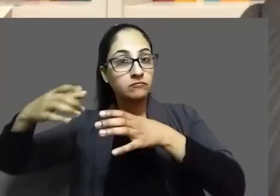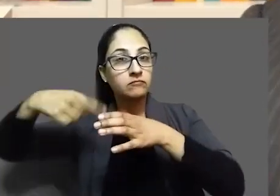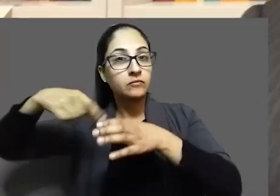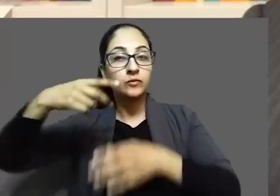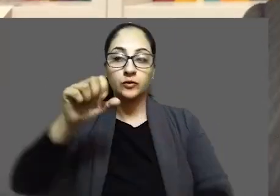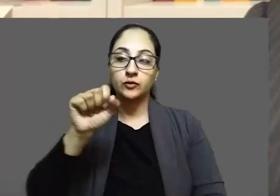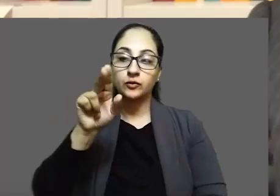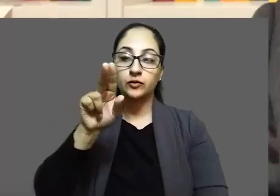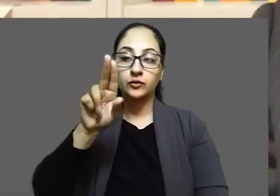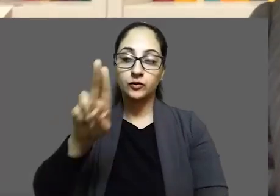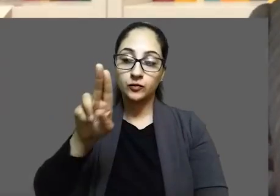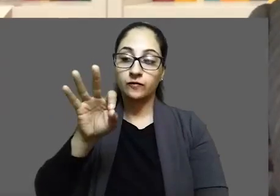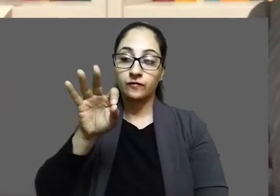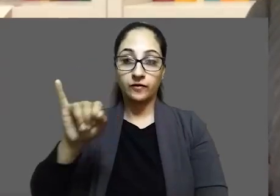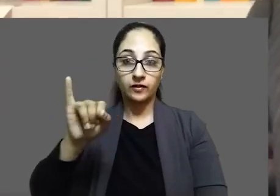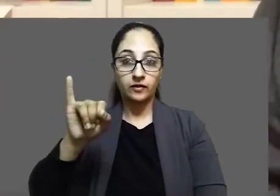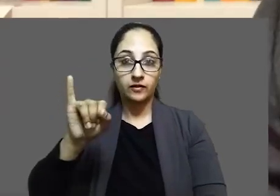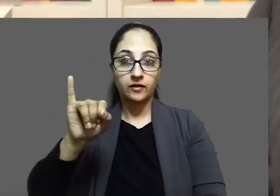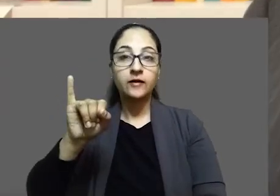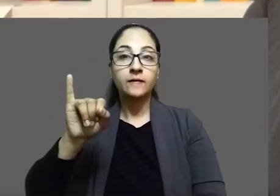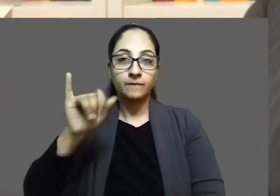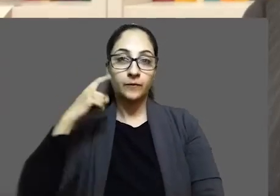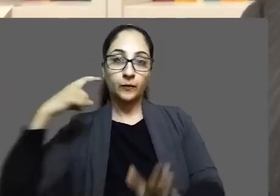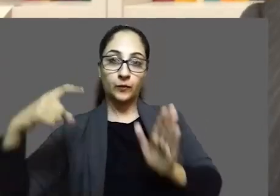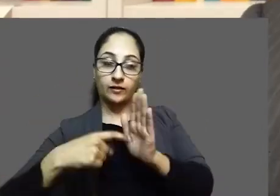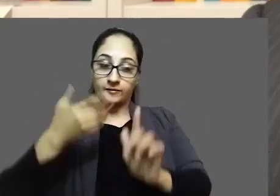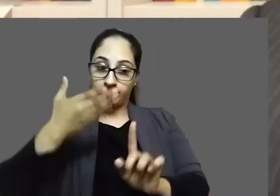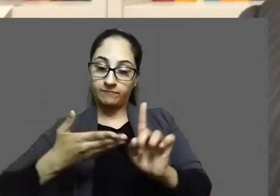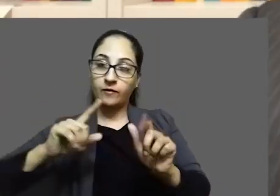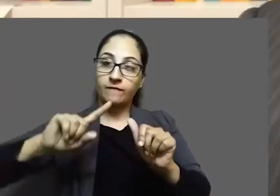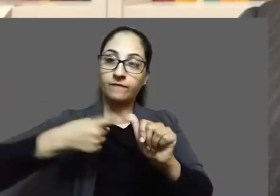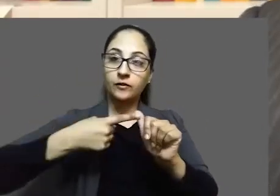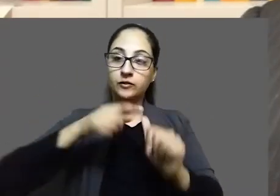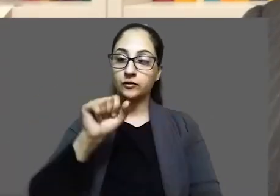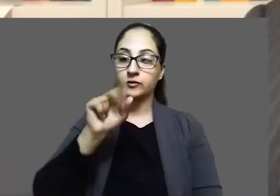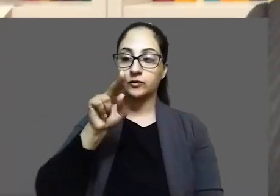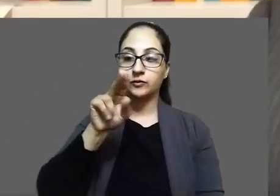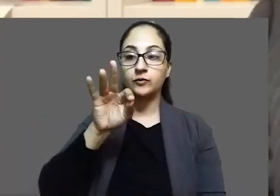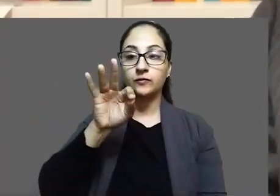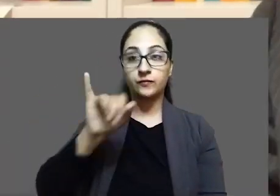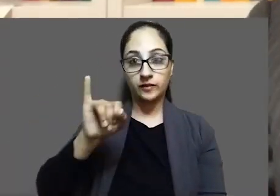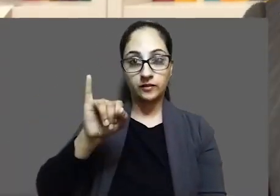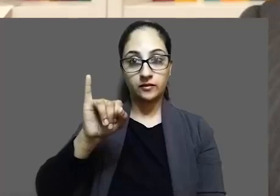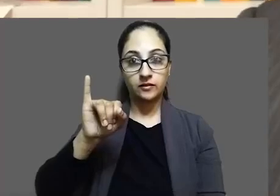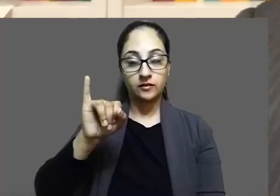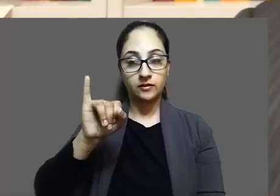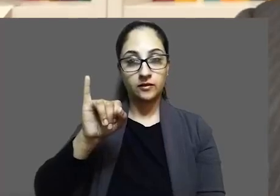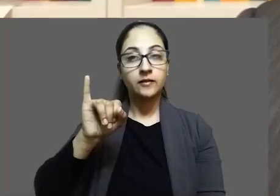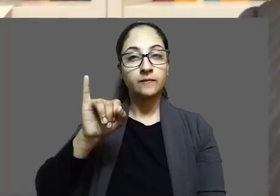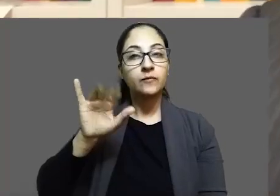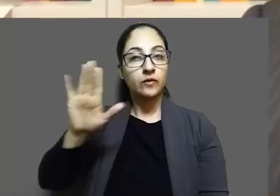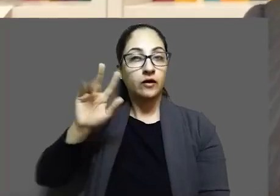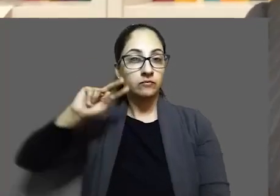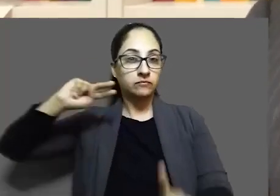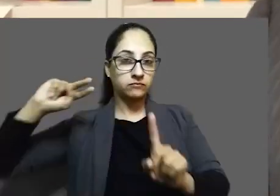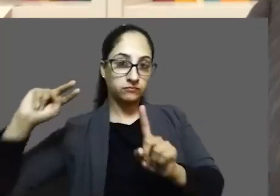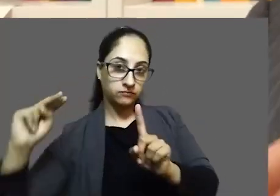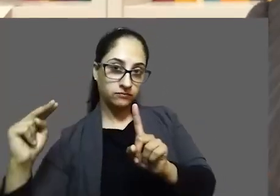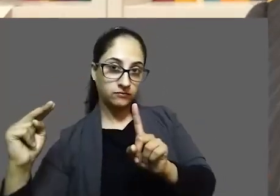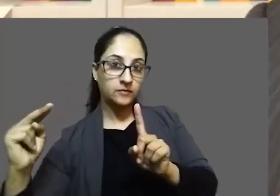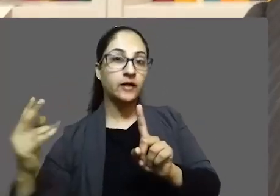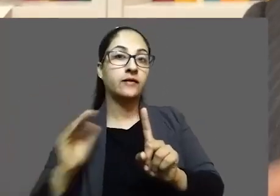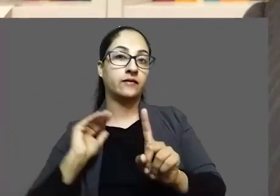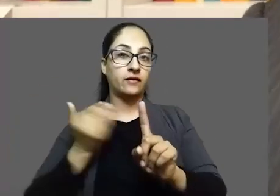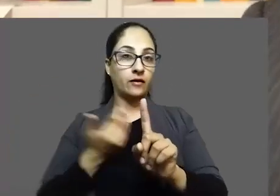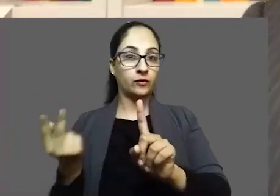orders consider him the first Sufi, for many of the reasons that we as Shia consider him the first Imam, but they have a very different theology around that. And